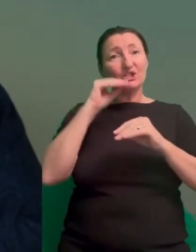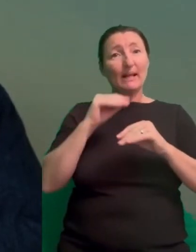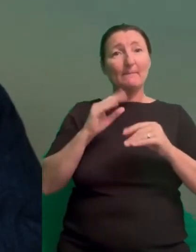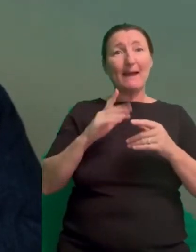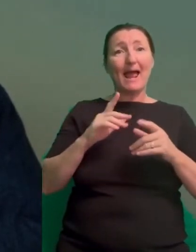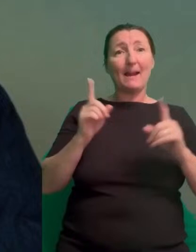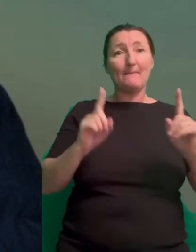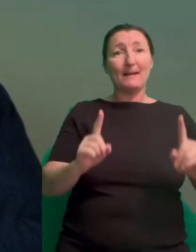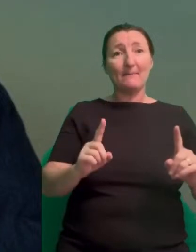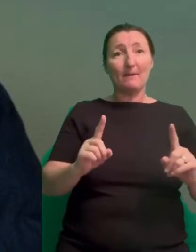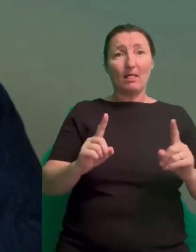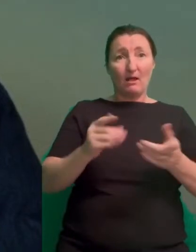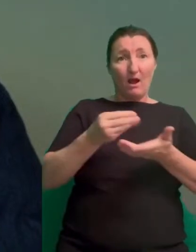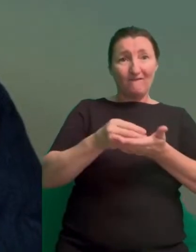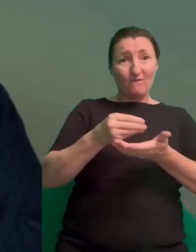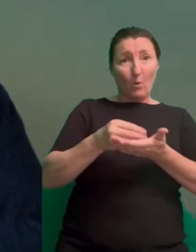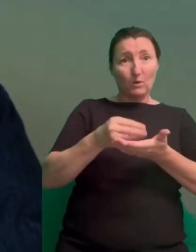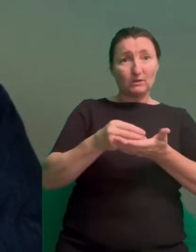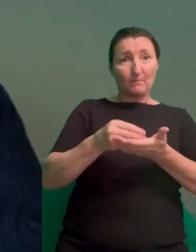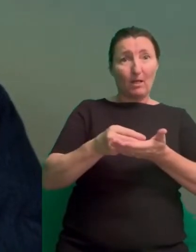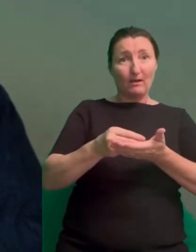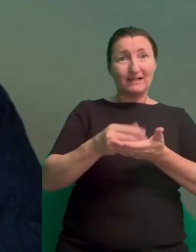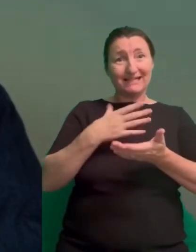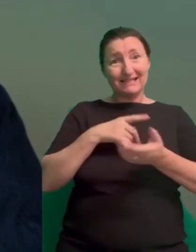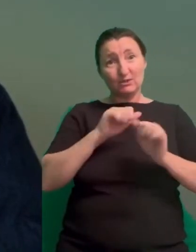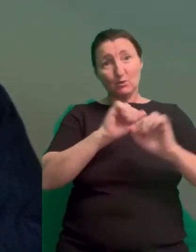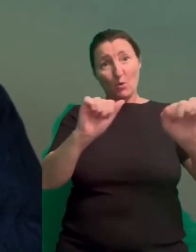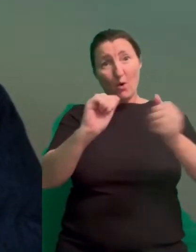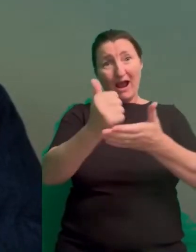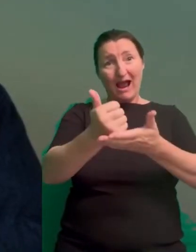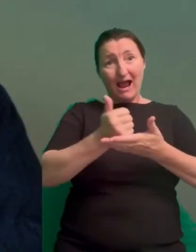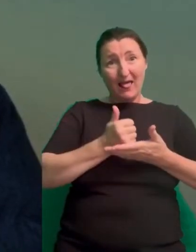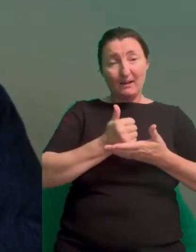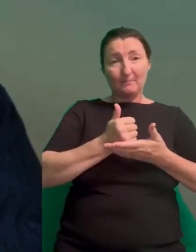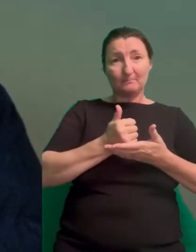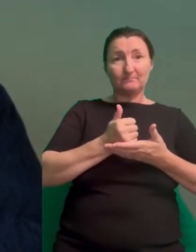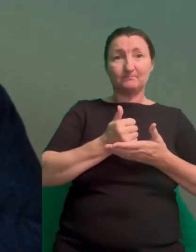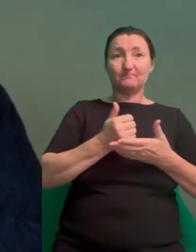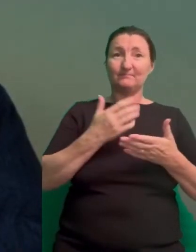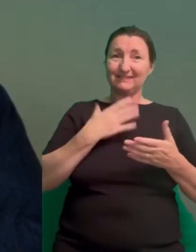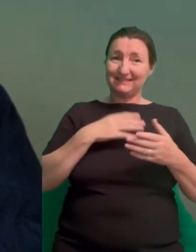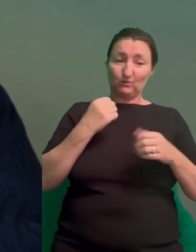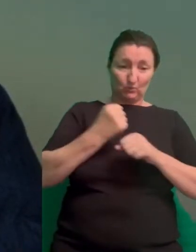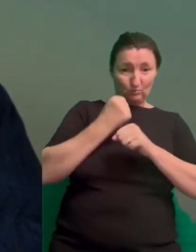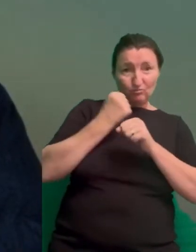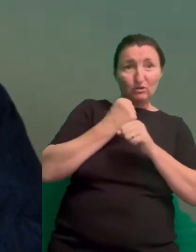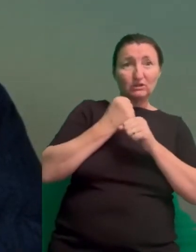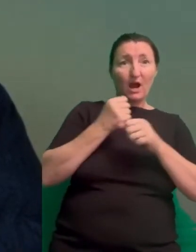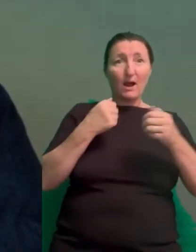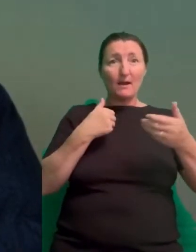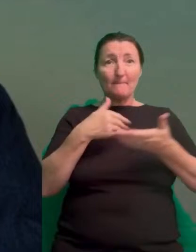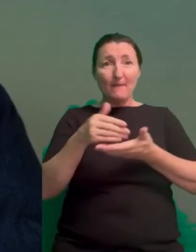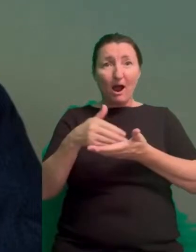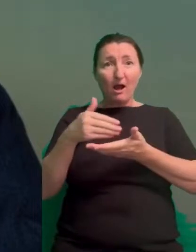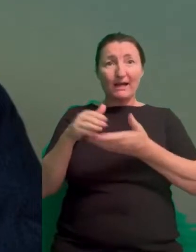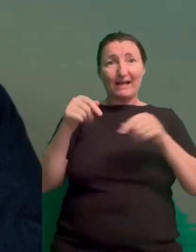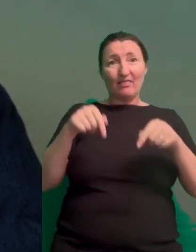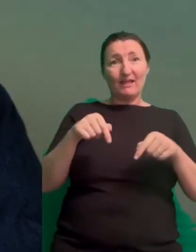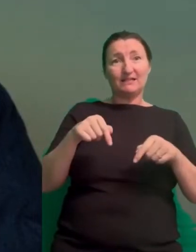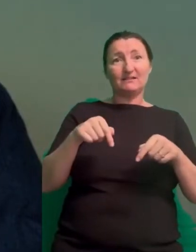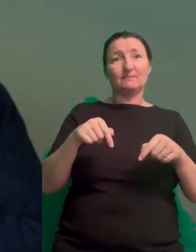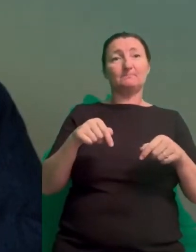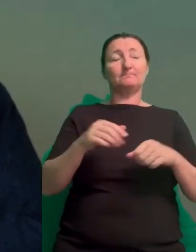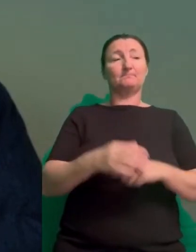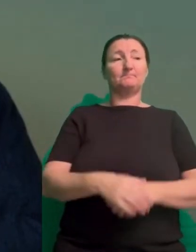at an affordable cost, we need your help to get this device marketed and